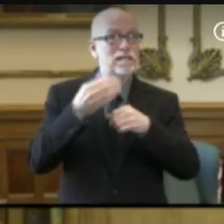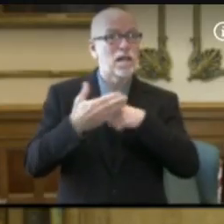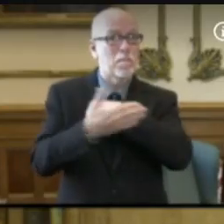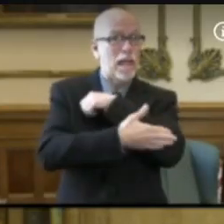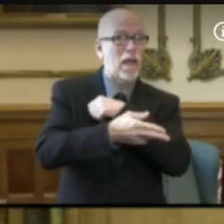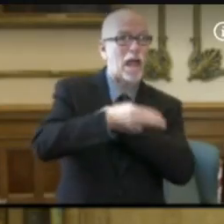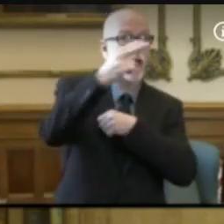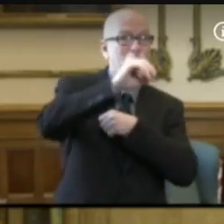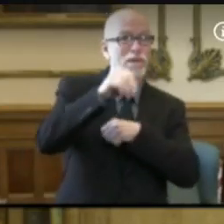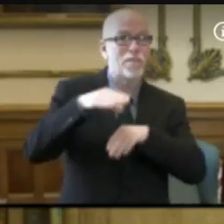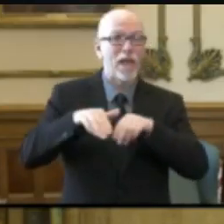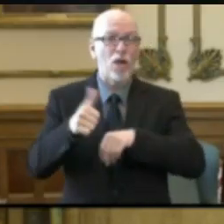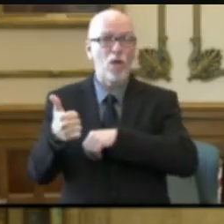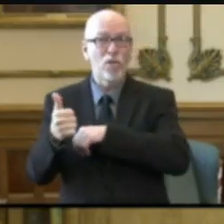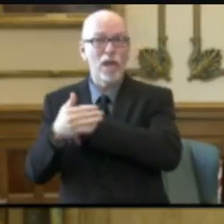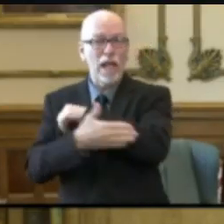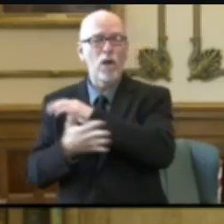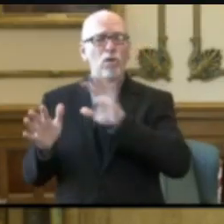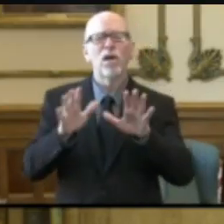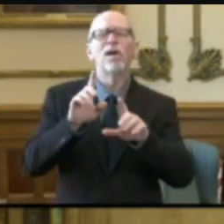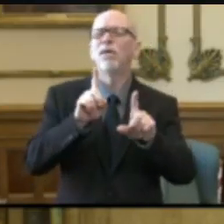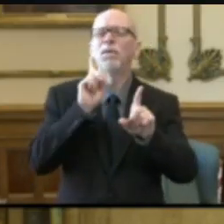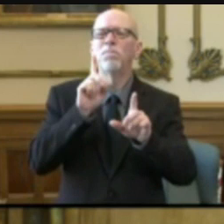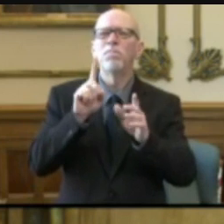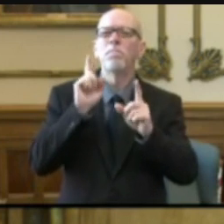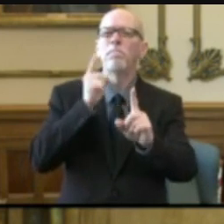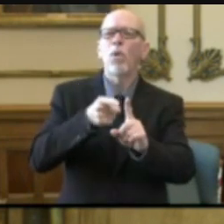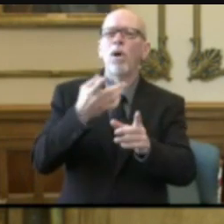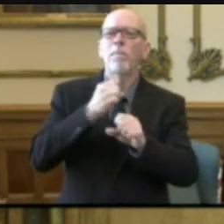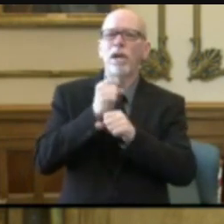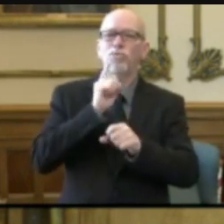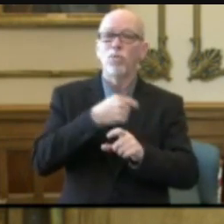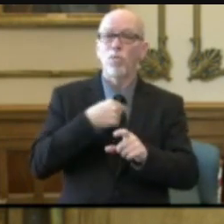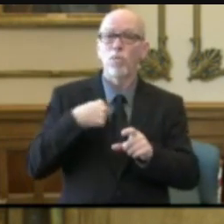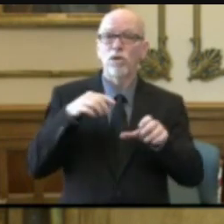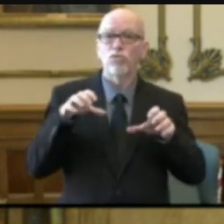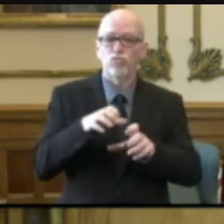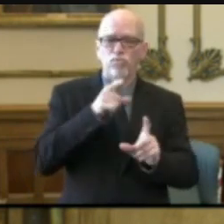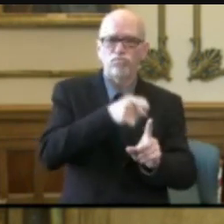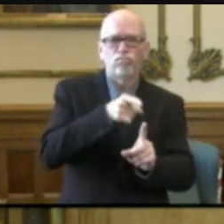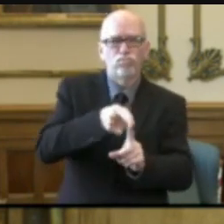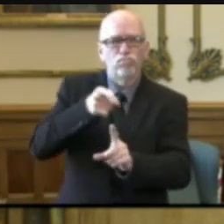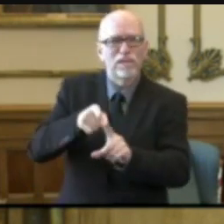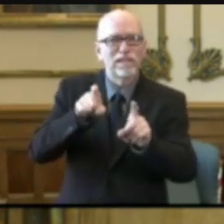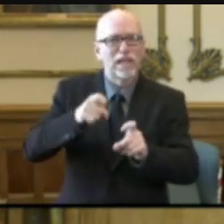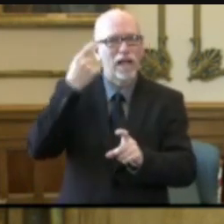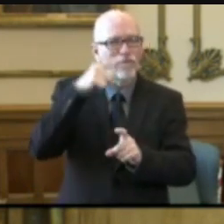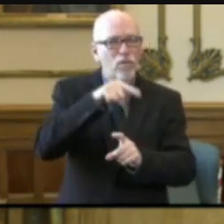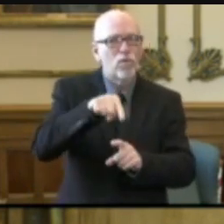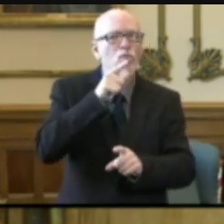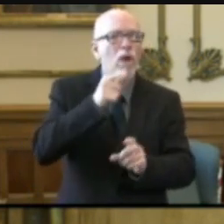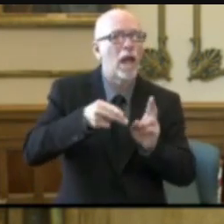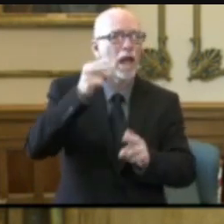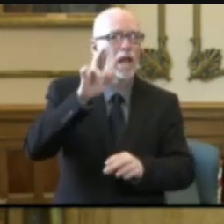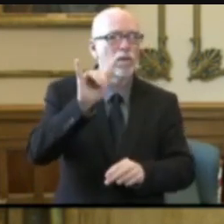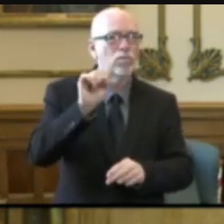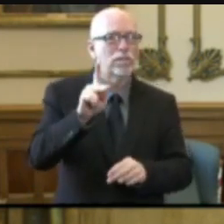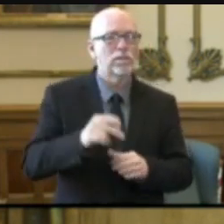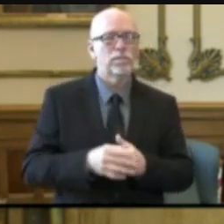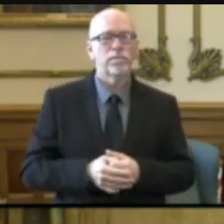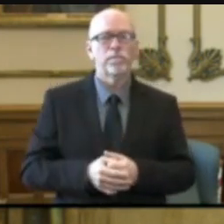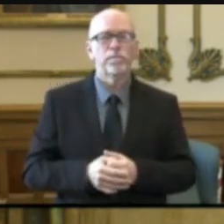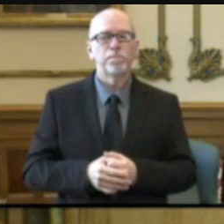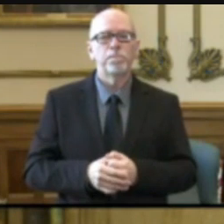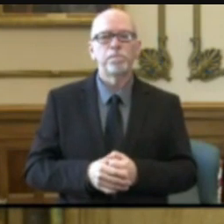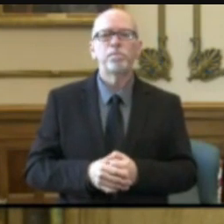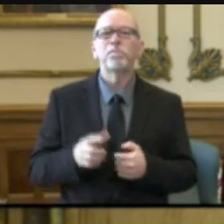Than in others. It's important to remember that we continue to do targeted testing of those individuals who are at higher risk. I